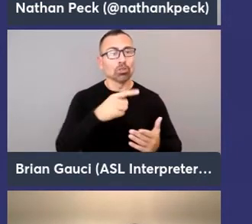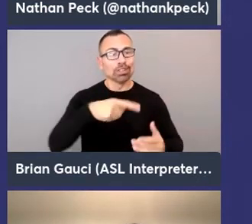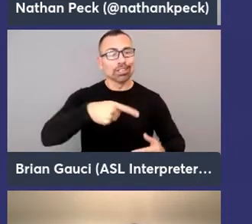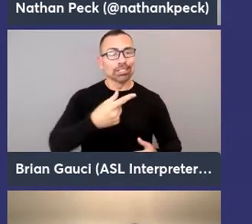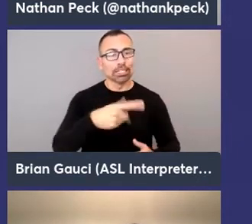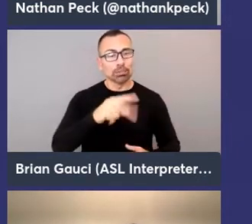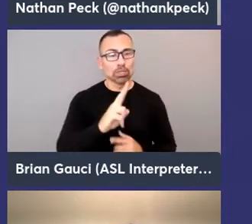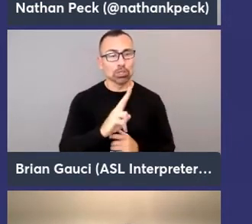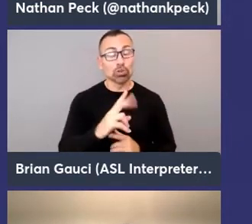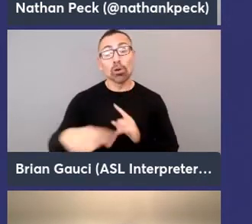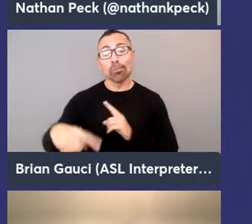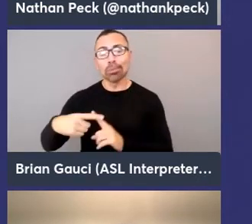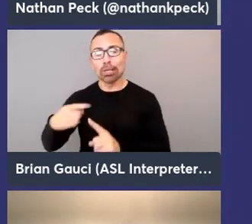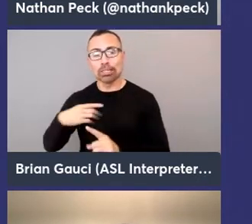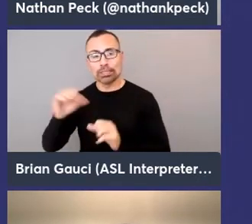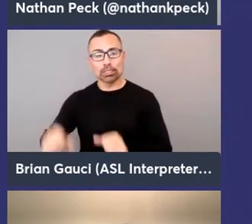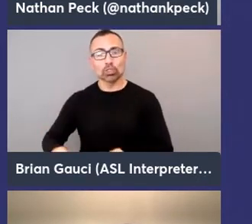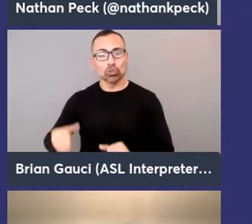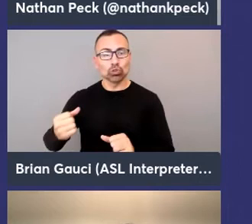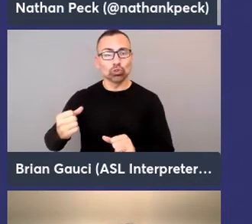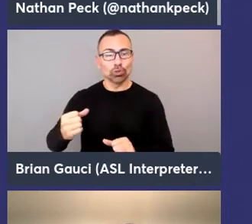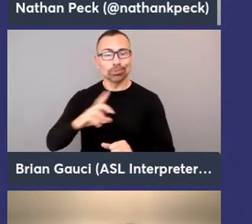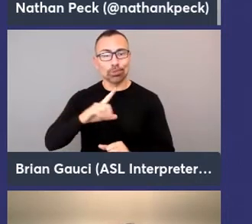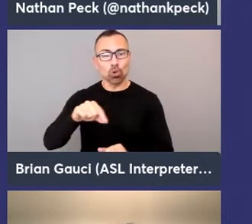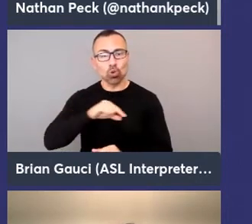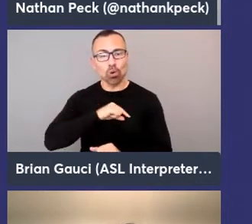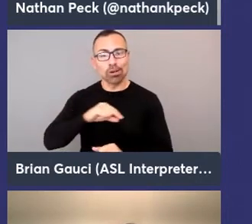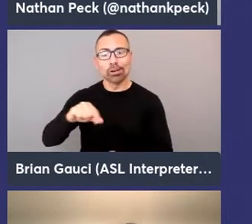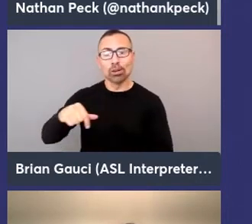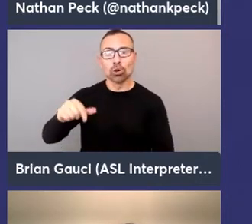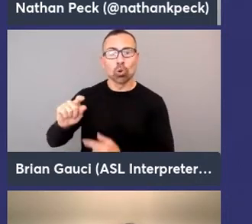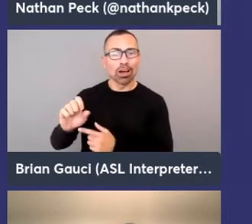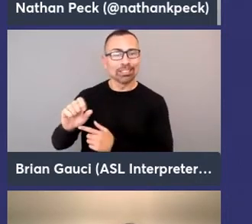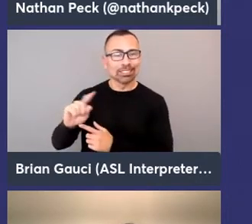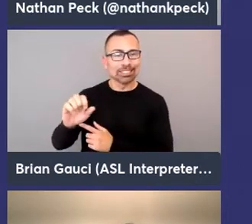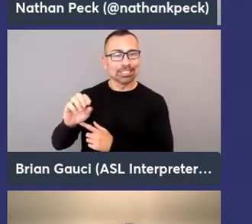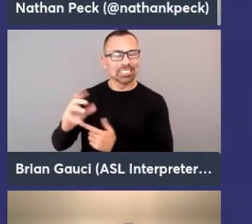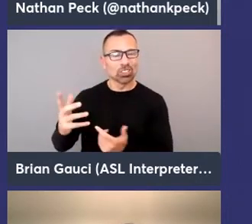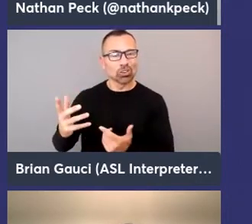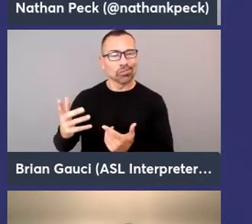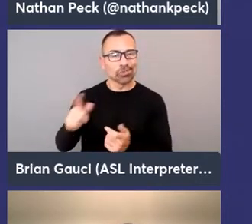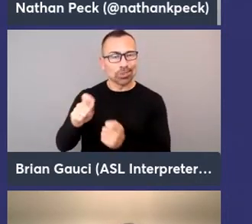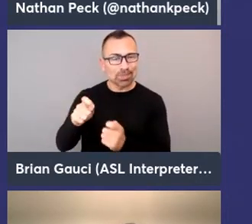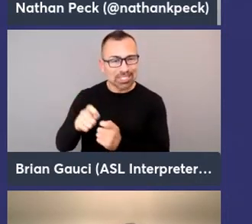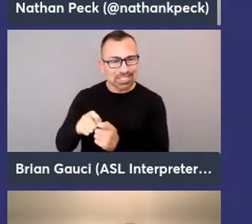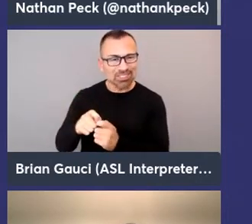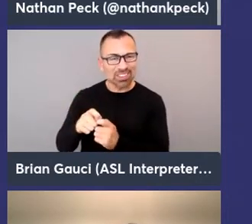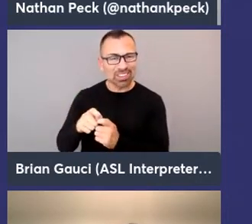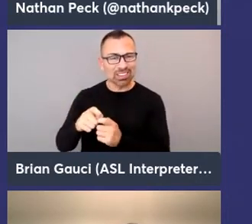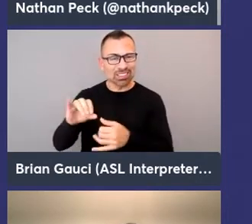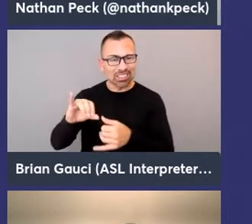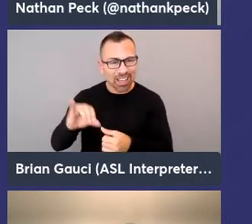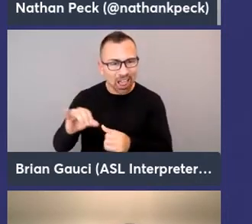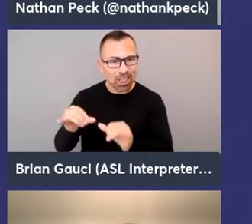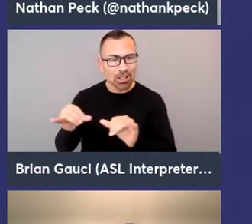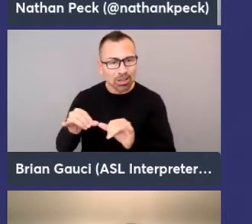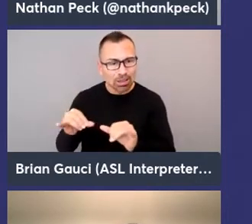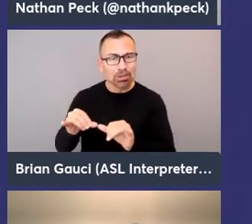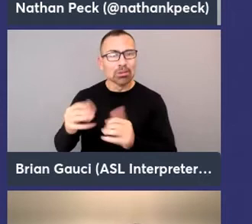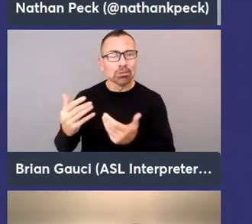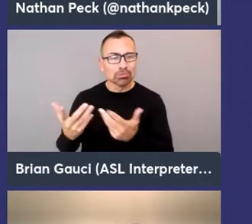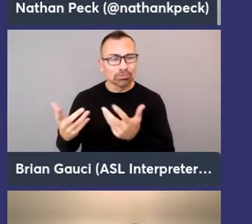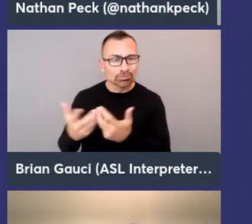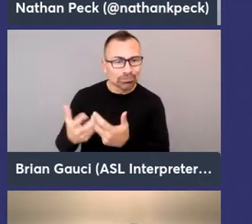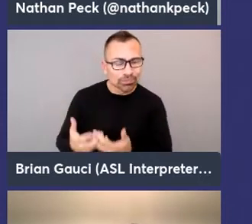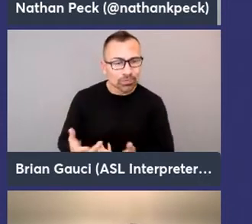can do quantization, it can bring in precision calibration, and memory fusion and layer fusion and so on. So